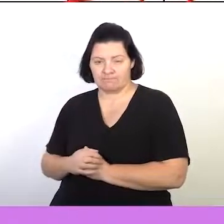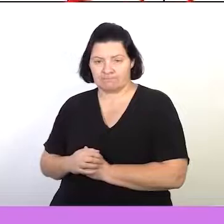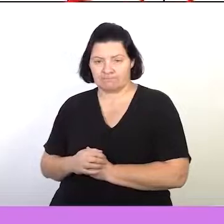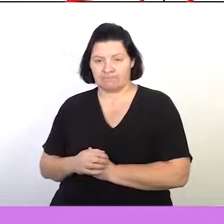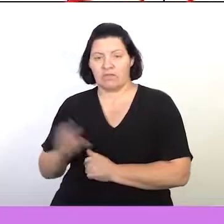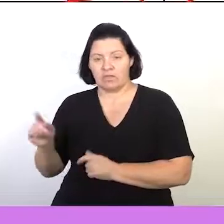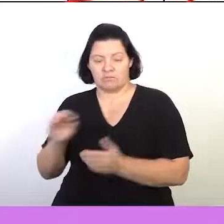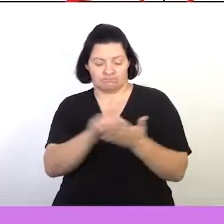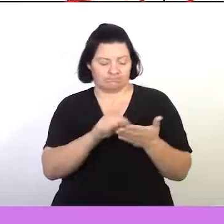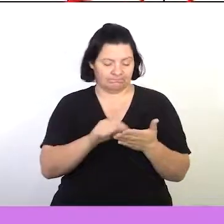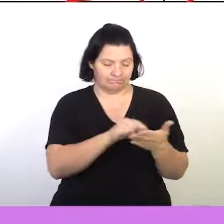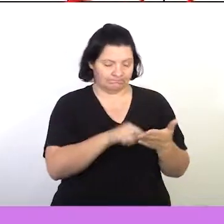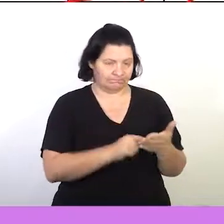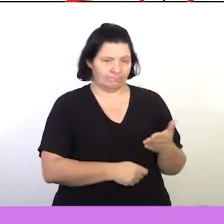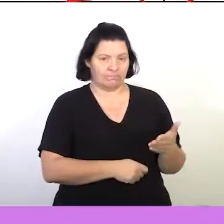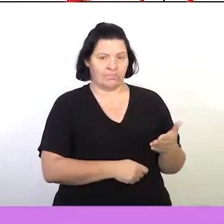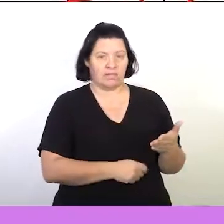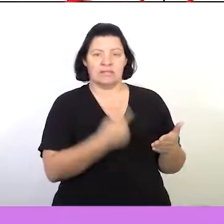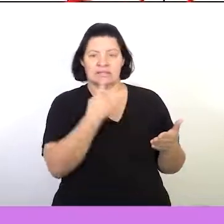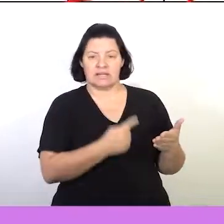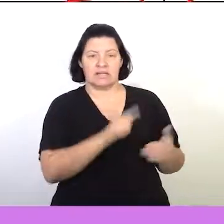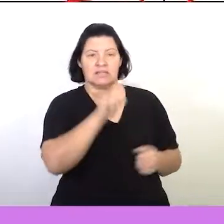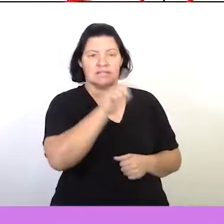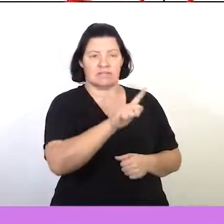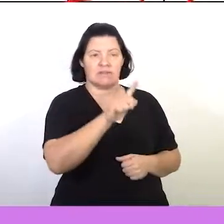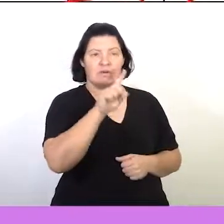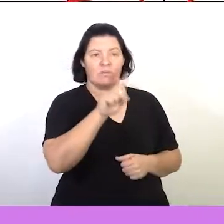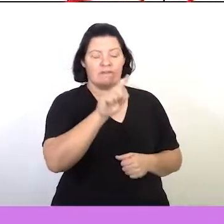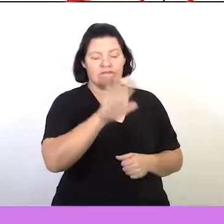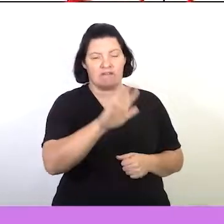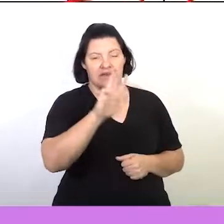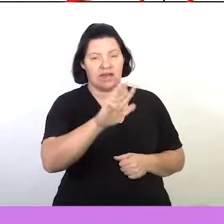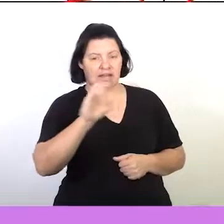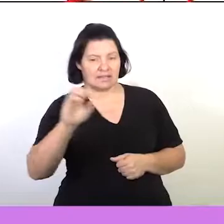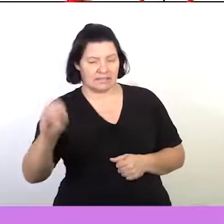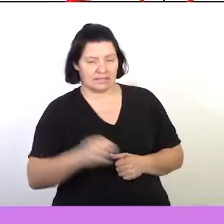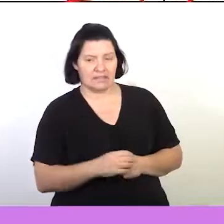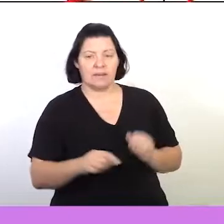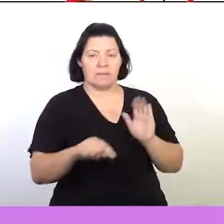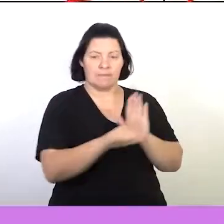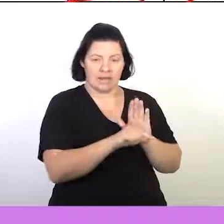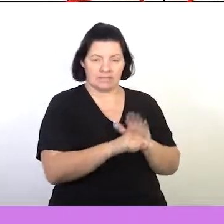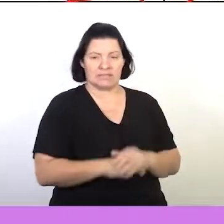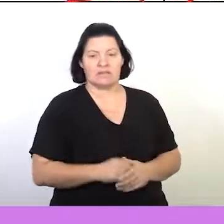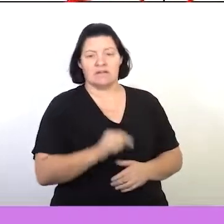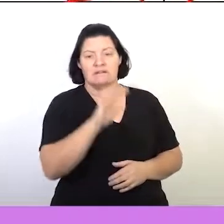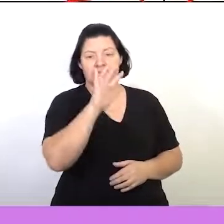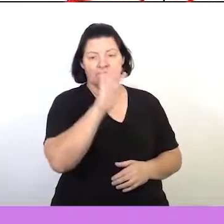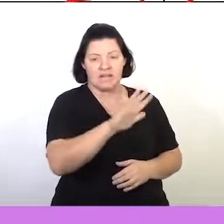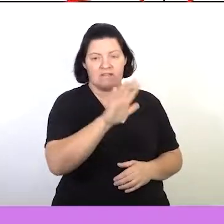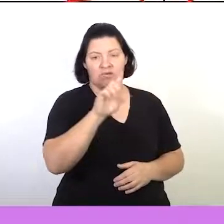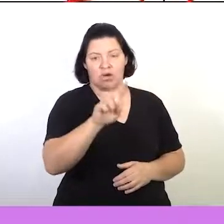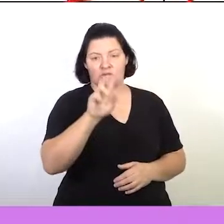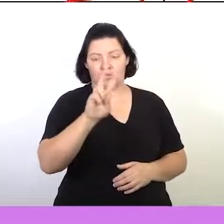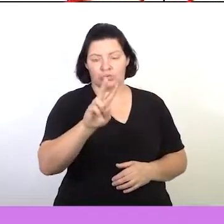512,400 rand. Now let's type that in on our calculator. So I'm going to say 715,900 minus the